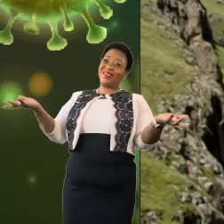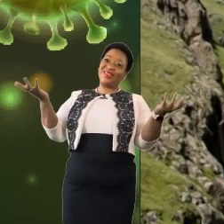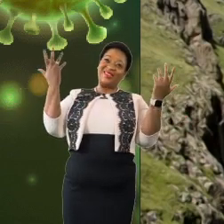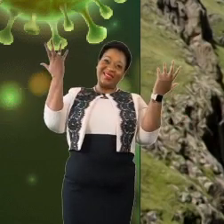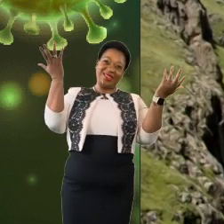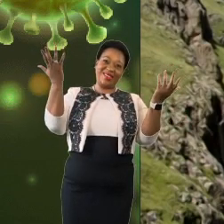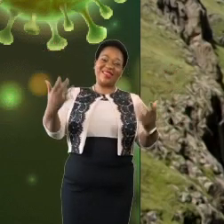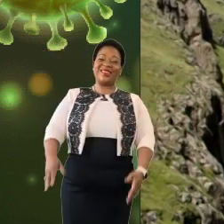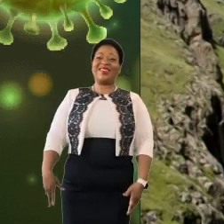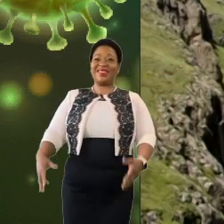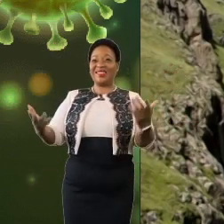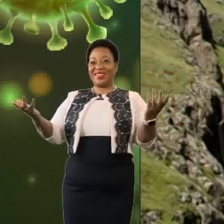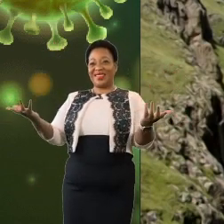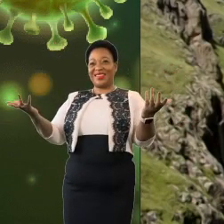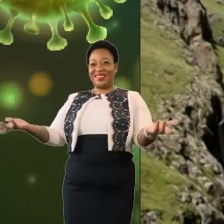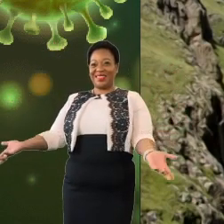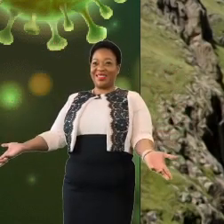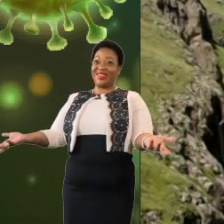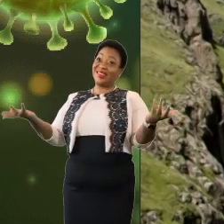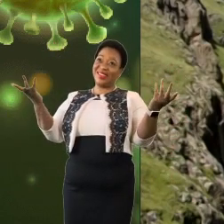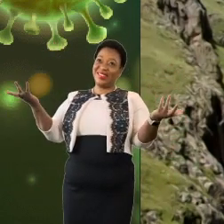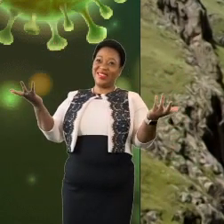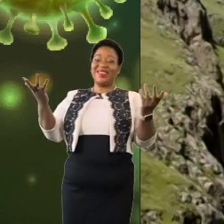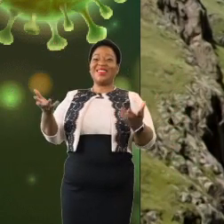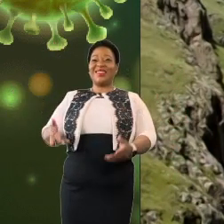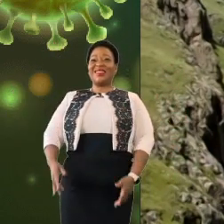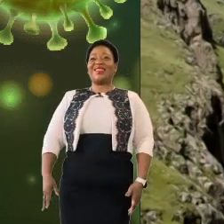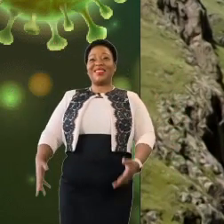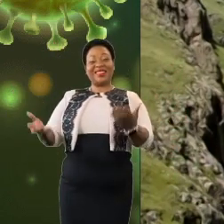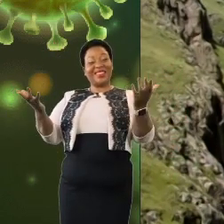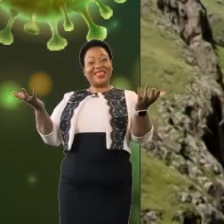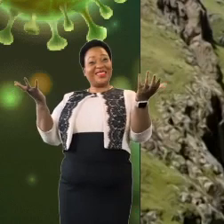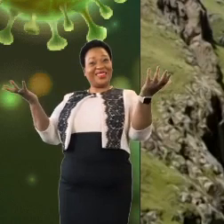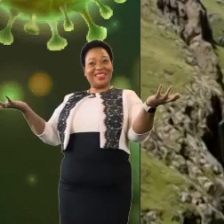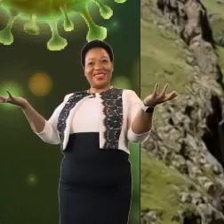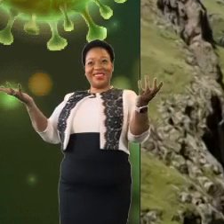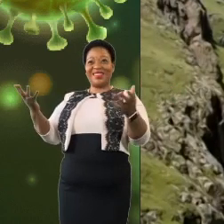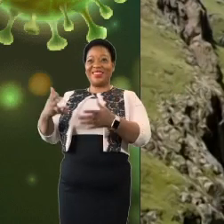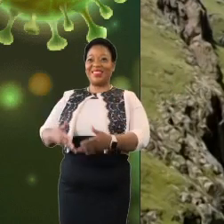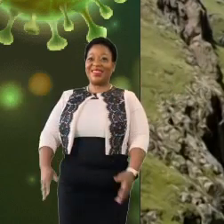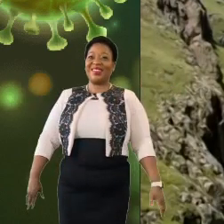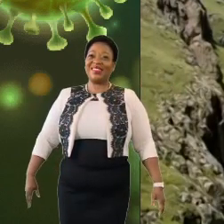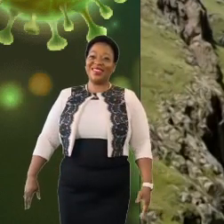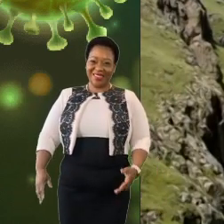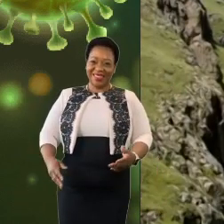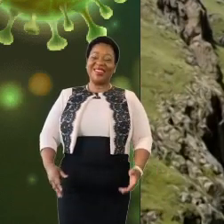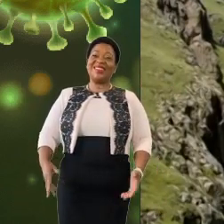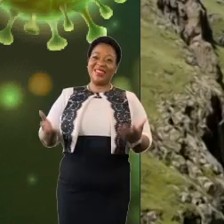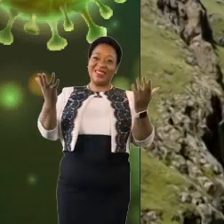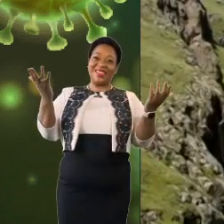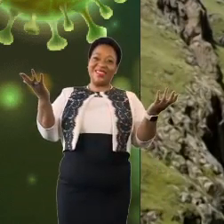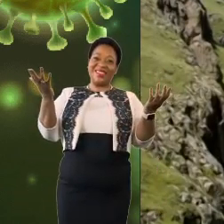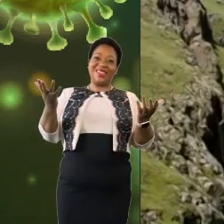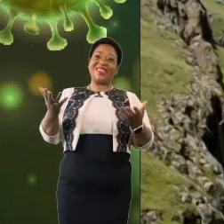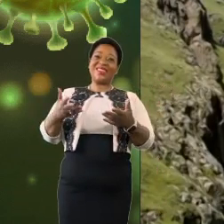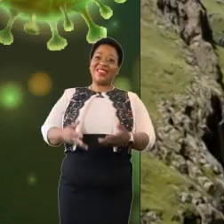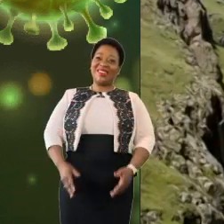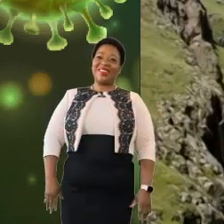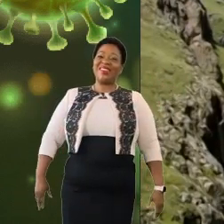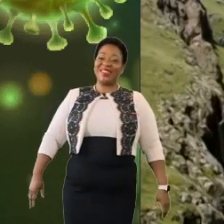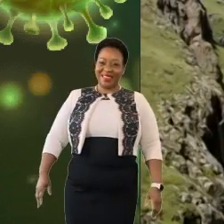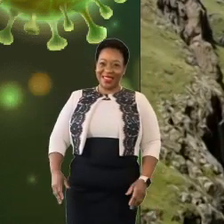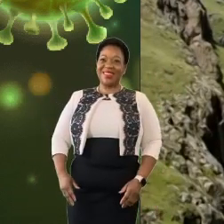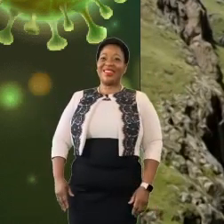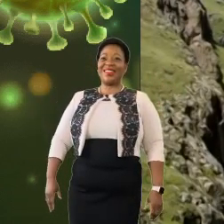itself. So we're going to find problems if we just leave that open to interpretation. People are looking for, and developers are